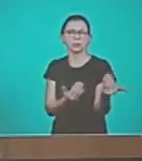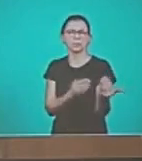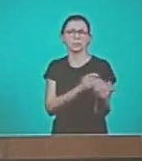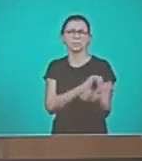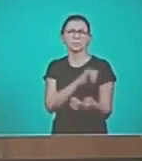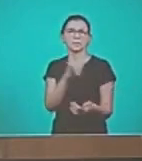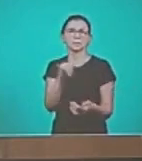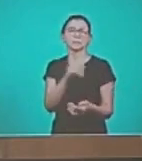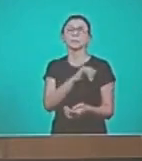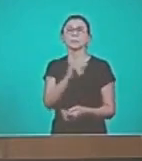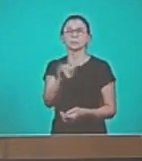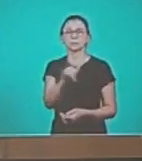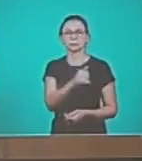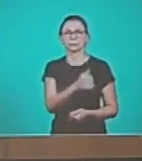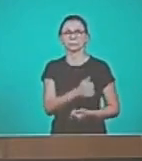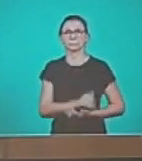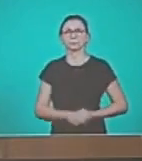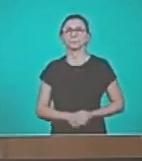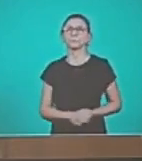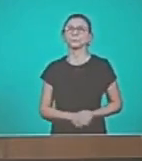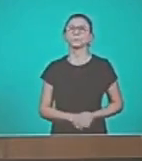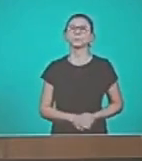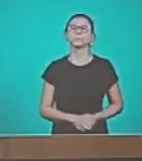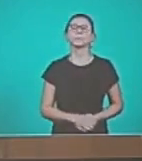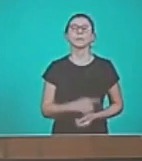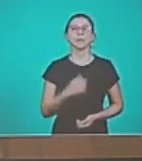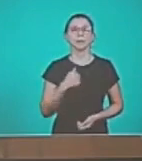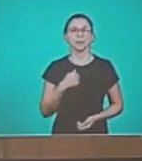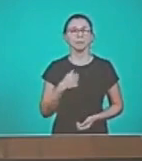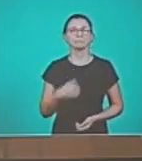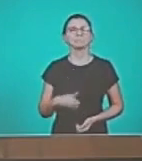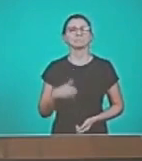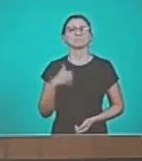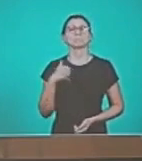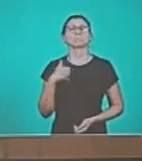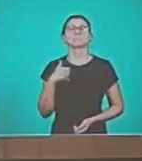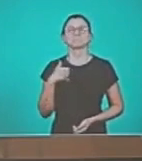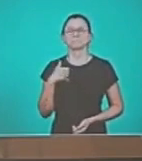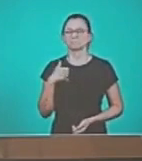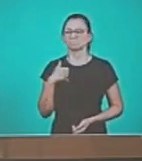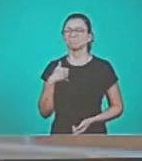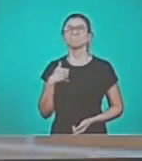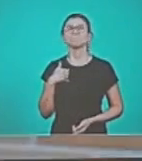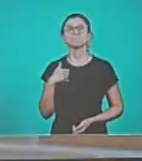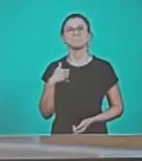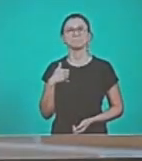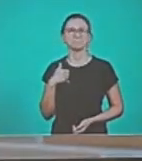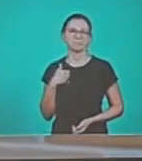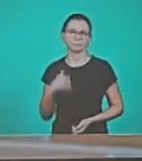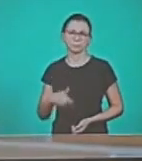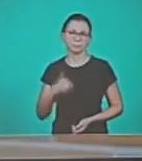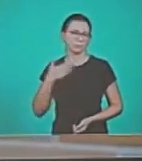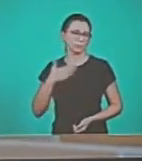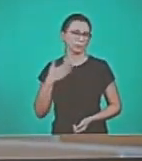Rome. I want to say one thing. I have pride. This is my pride. Nobody.